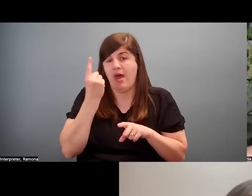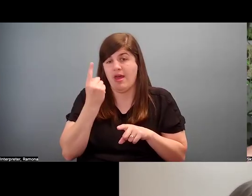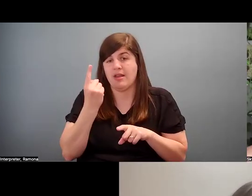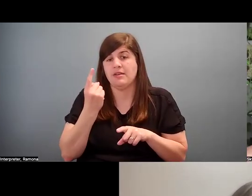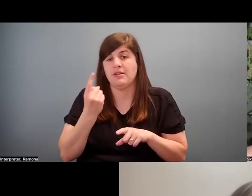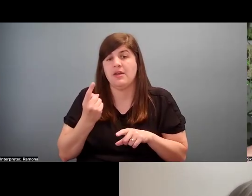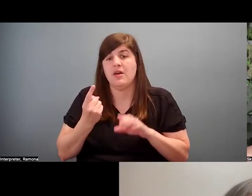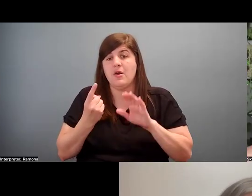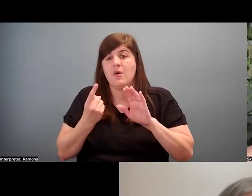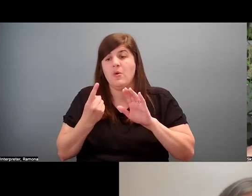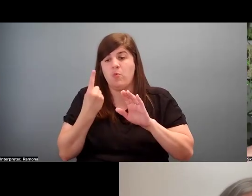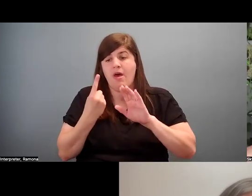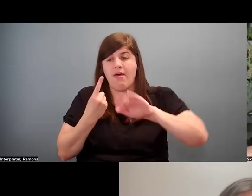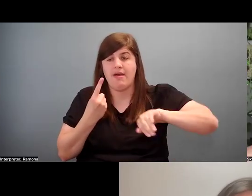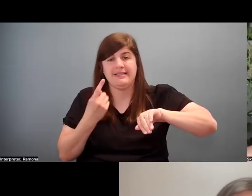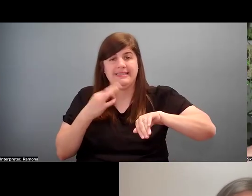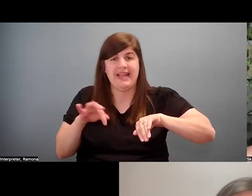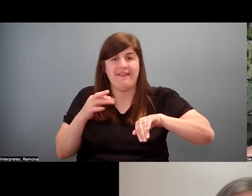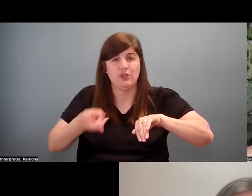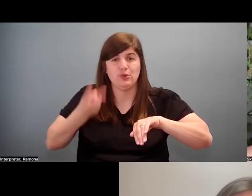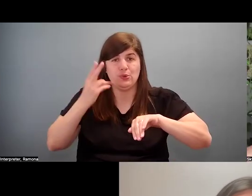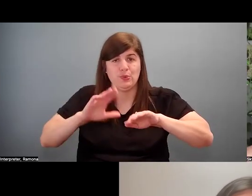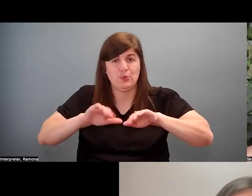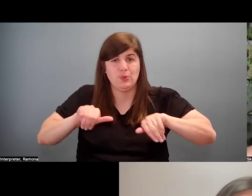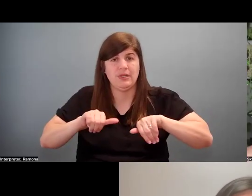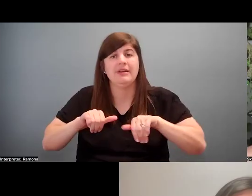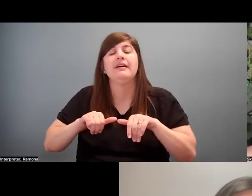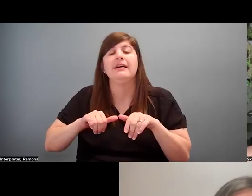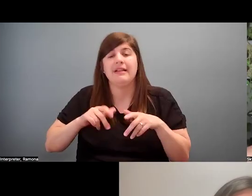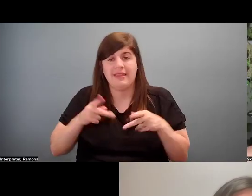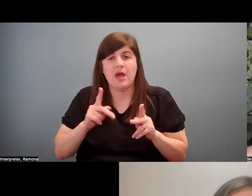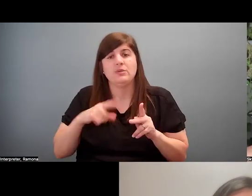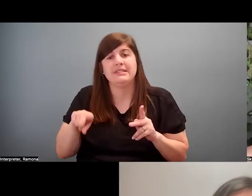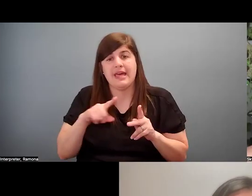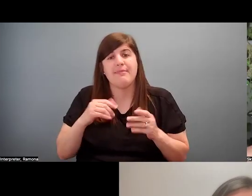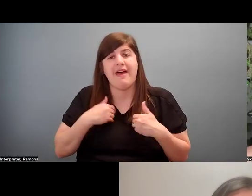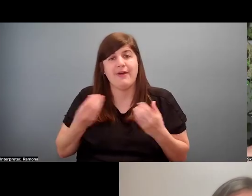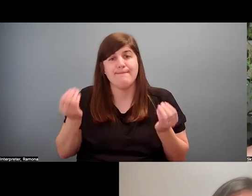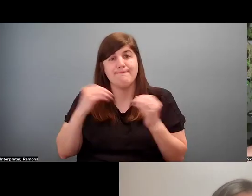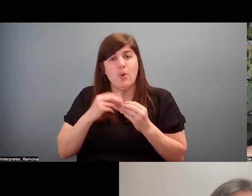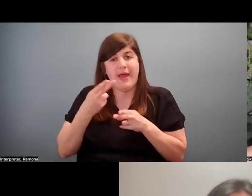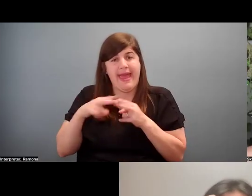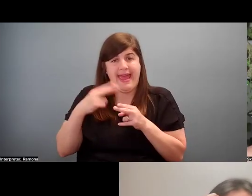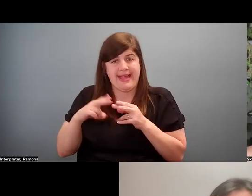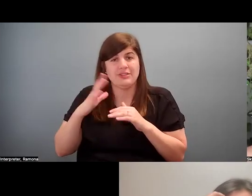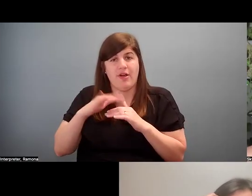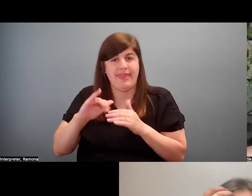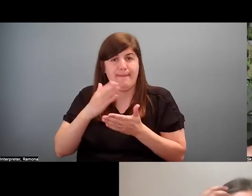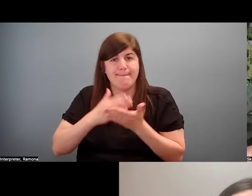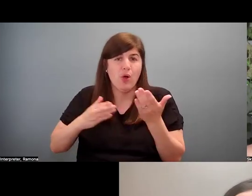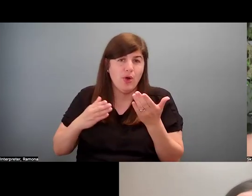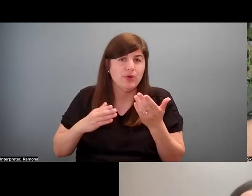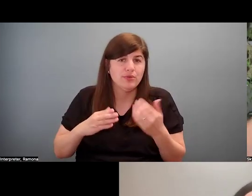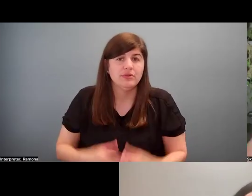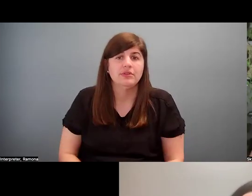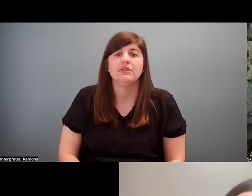one of the little rami. So um, that allows them to accommodate more eggs on that part. Cool.